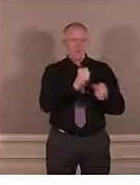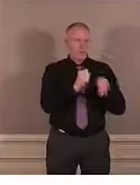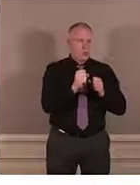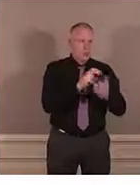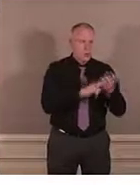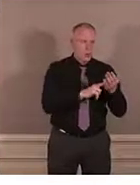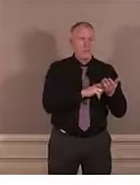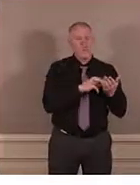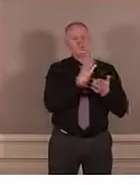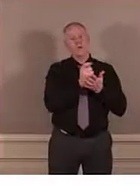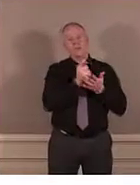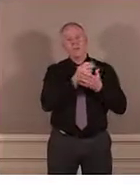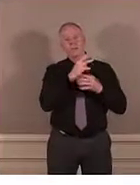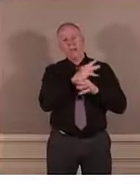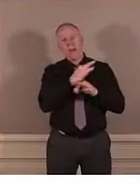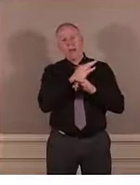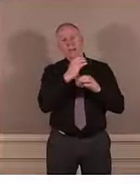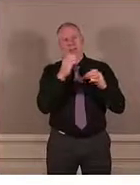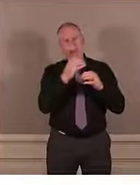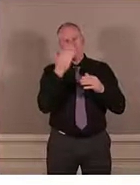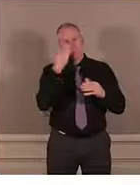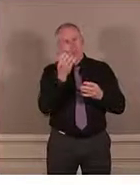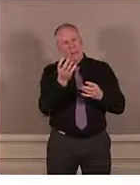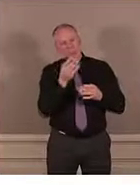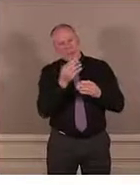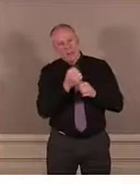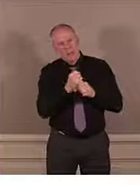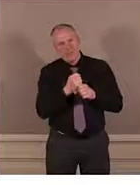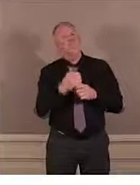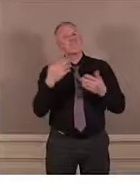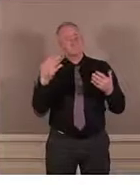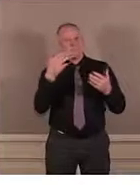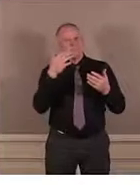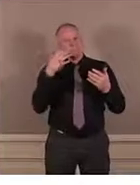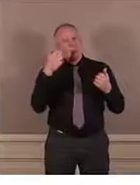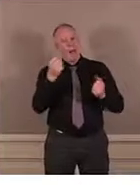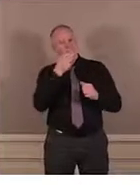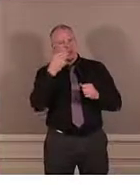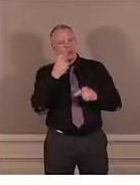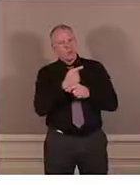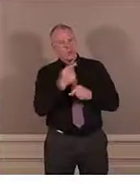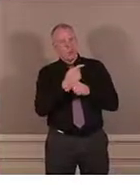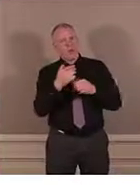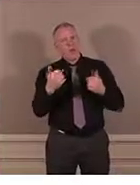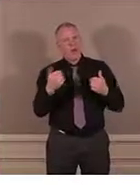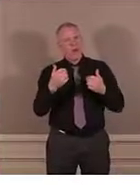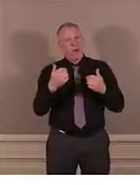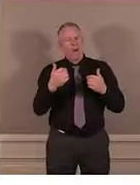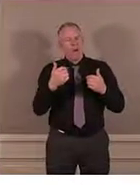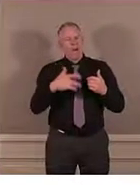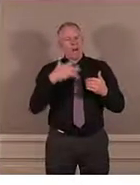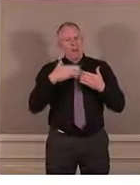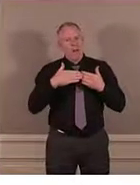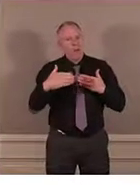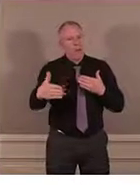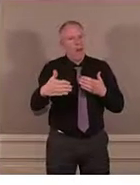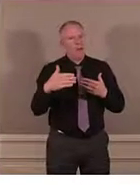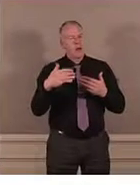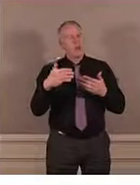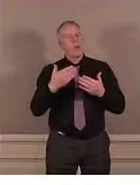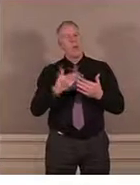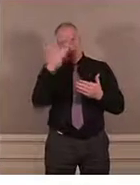carers. We did find that there was a commitment to education and lifelong learning evident in most sites' government and